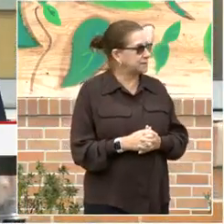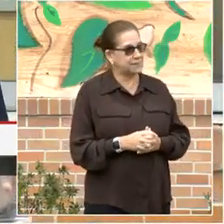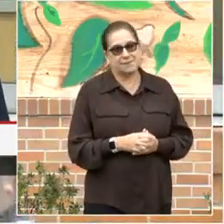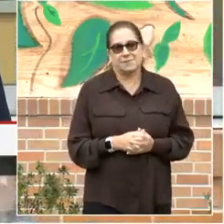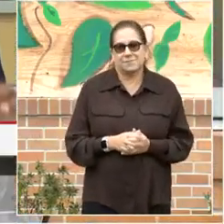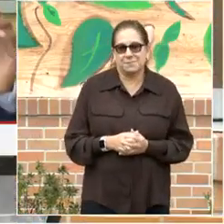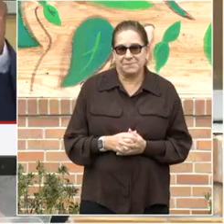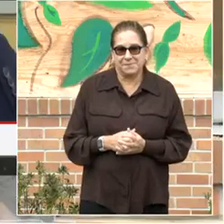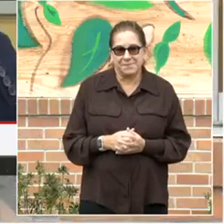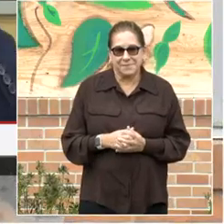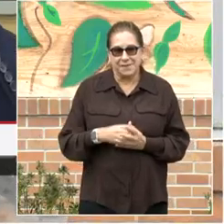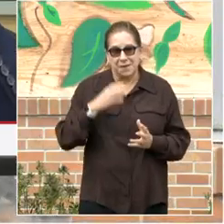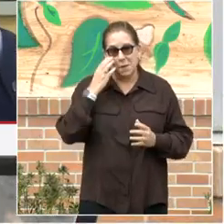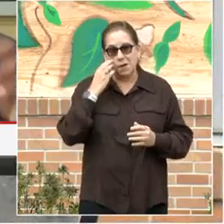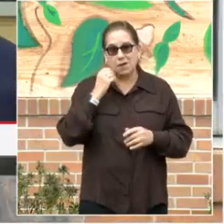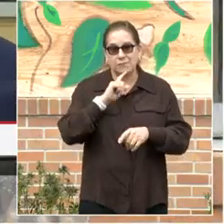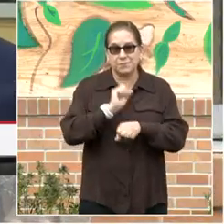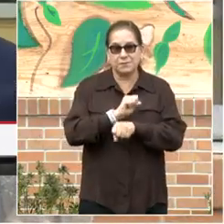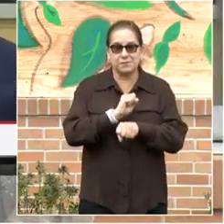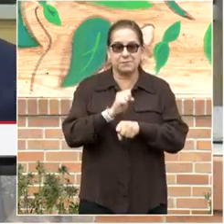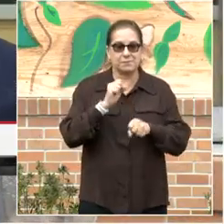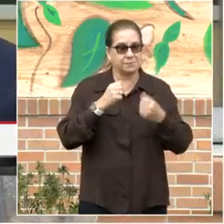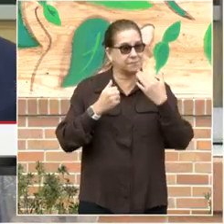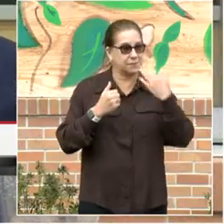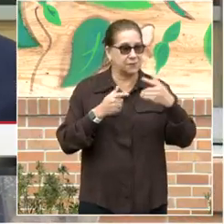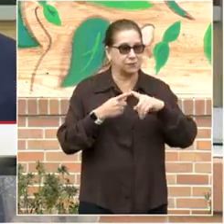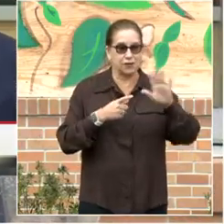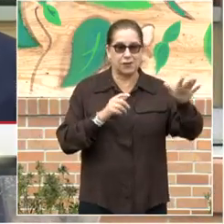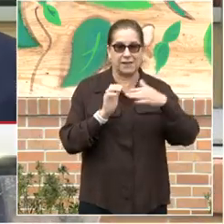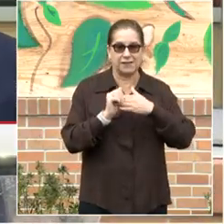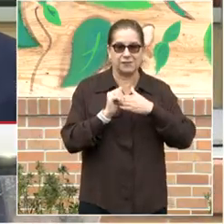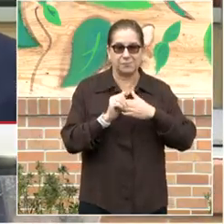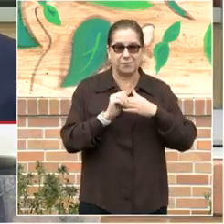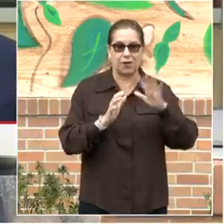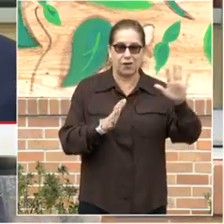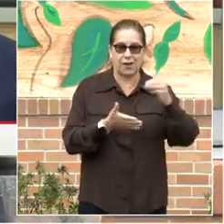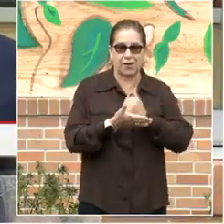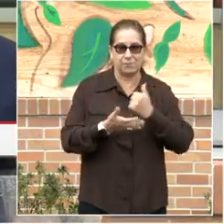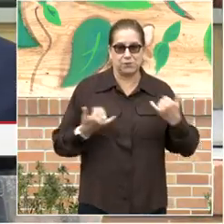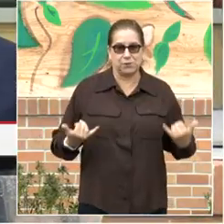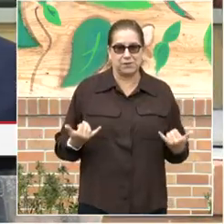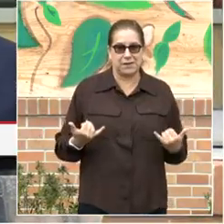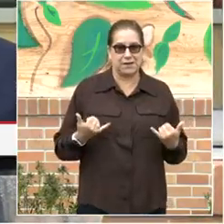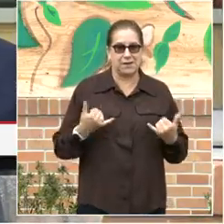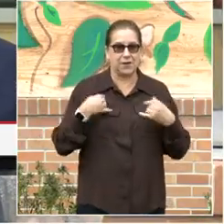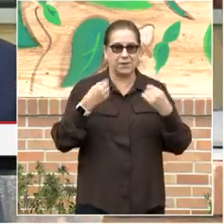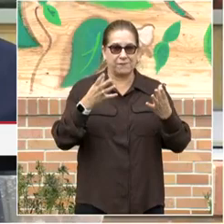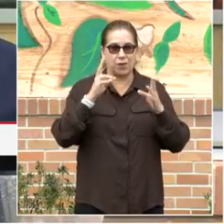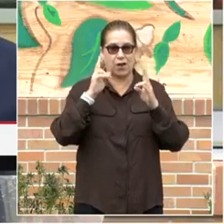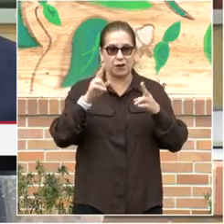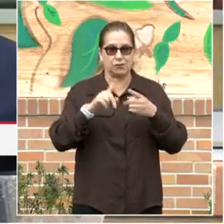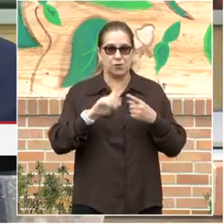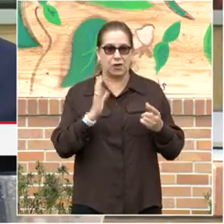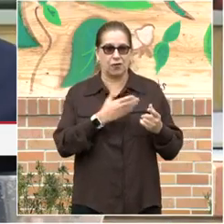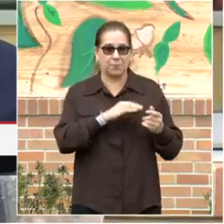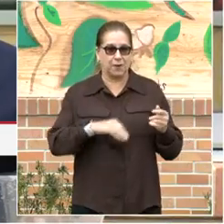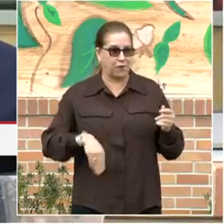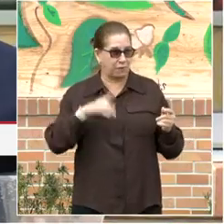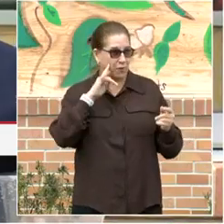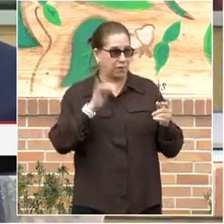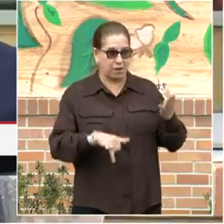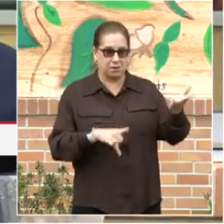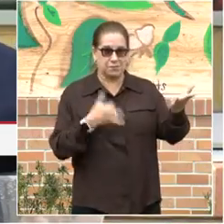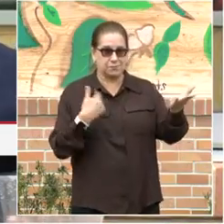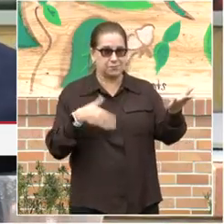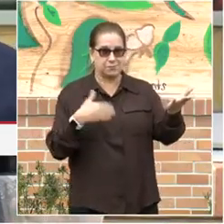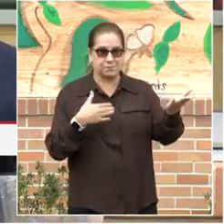Because it was truly her leadership that helped push us to where we are today. I want to also give honor to our mayor for life, Marion Berry,